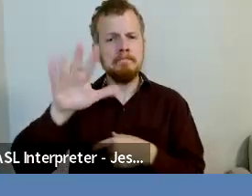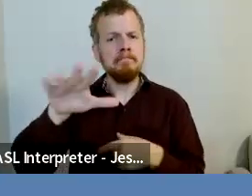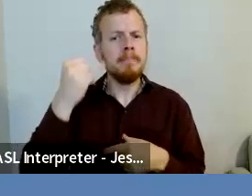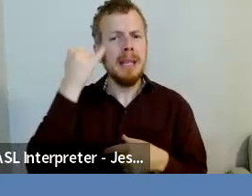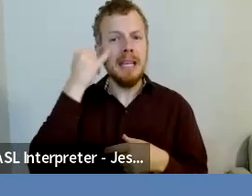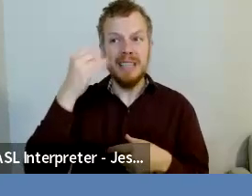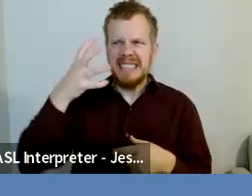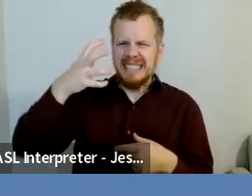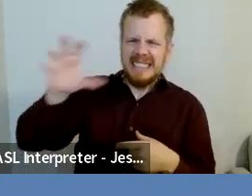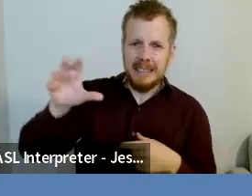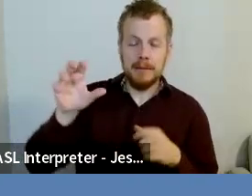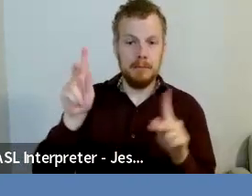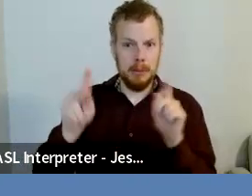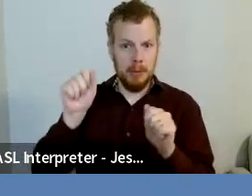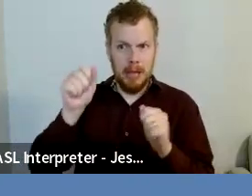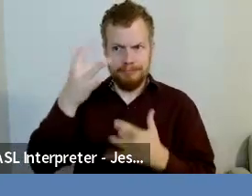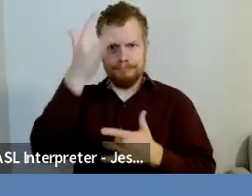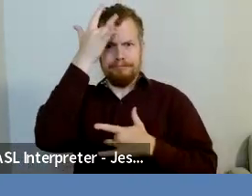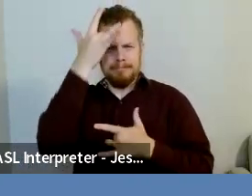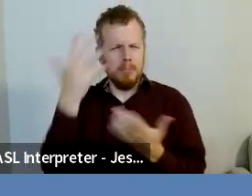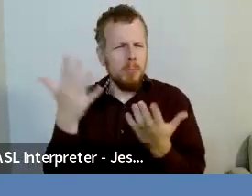may know of? You can put it in the chat.